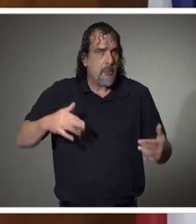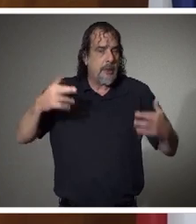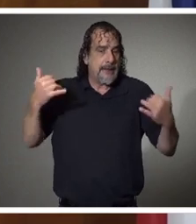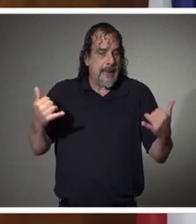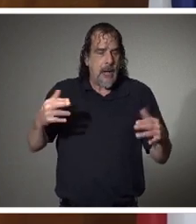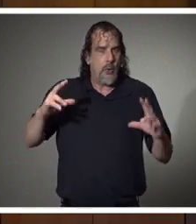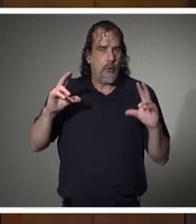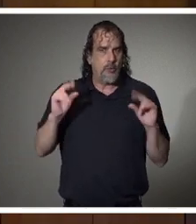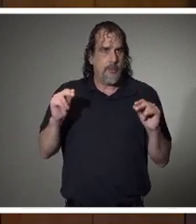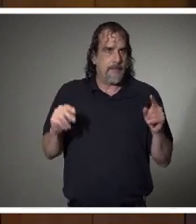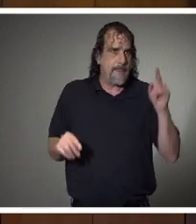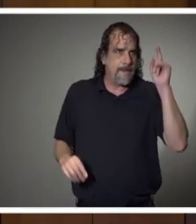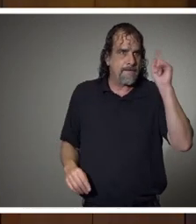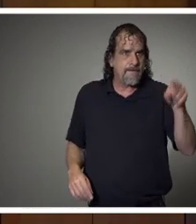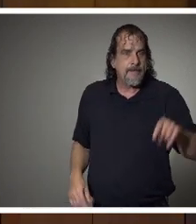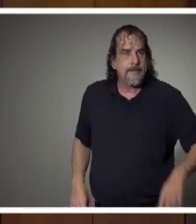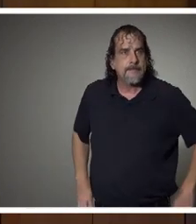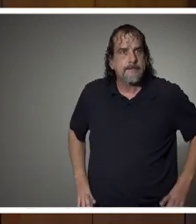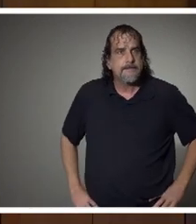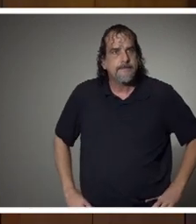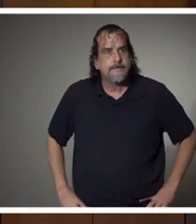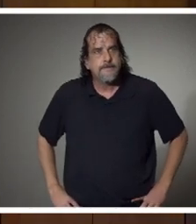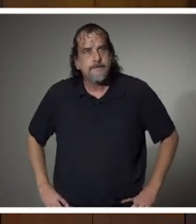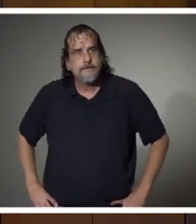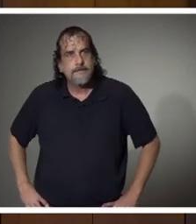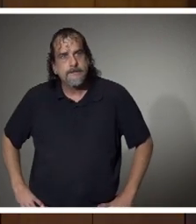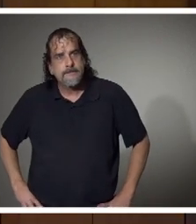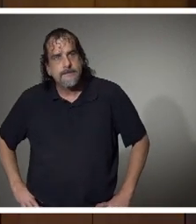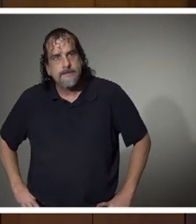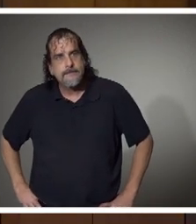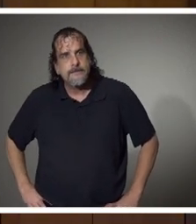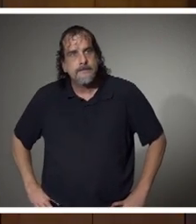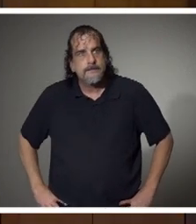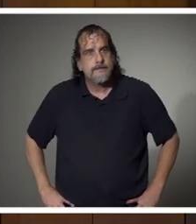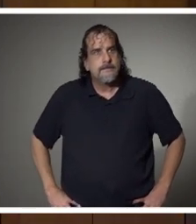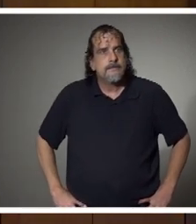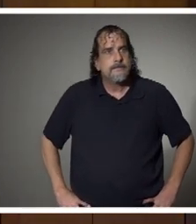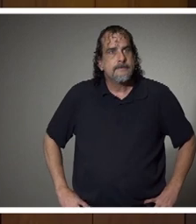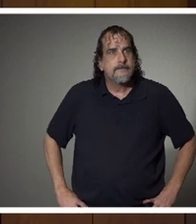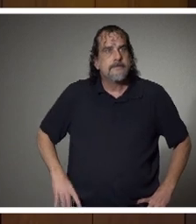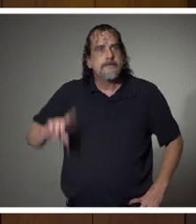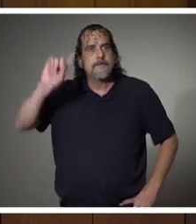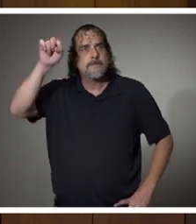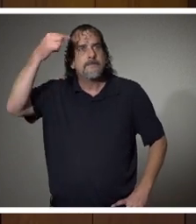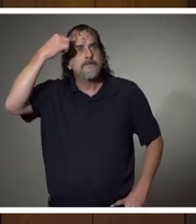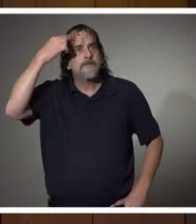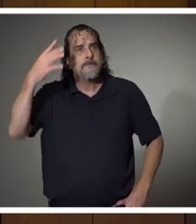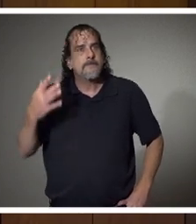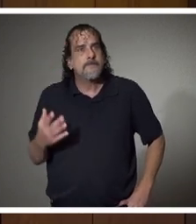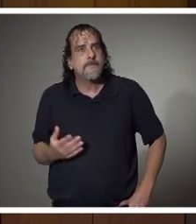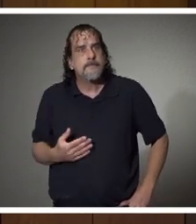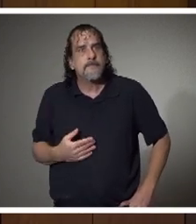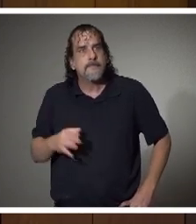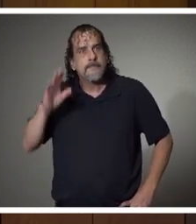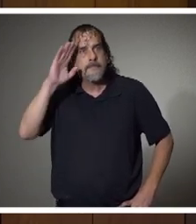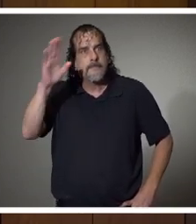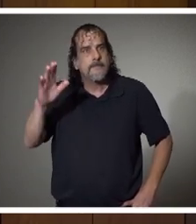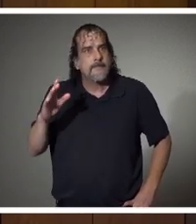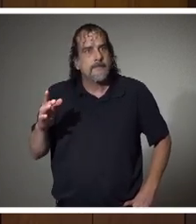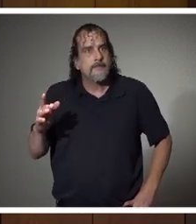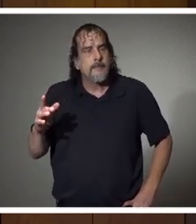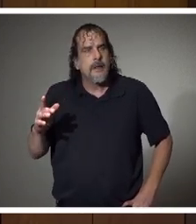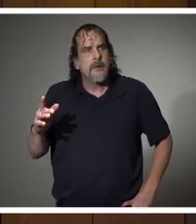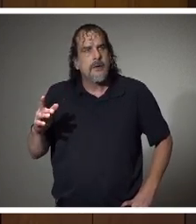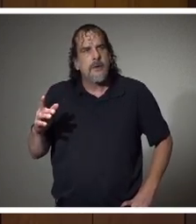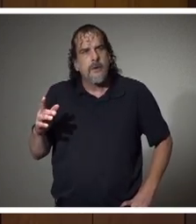yet. Renee? Dave Elliott from WLOX has a question. Great. Dave? Governor, how are you today? A little